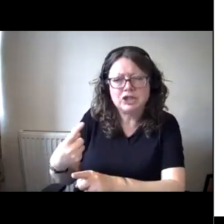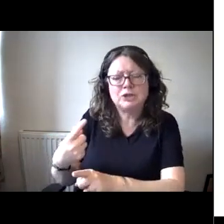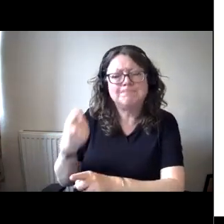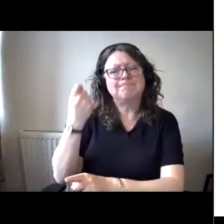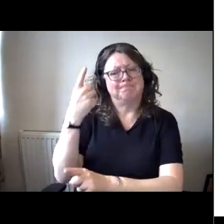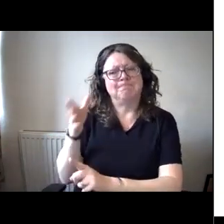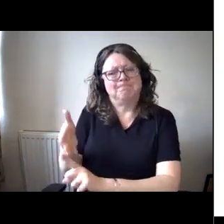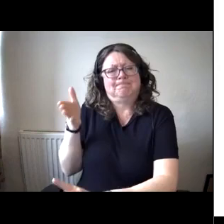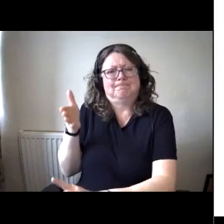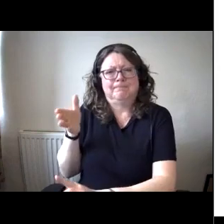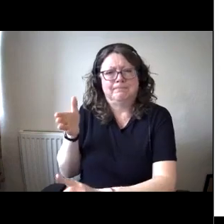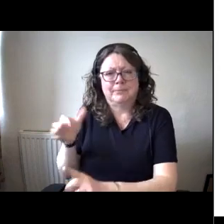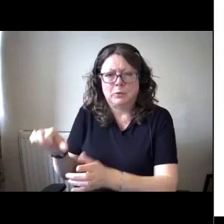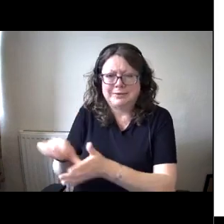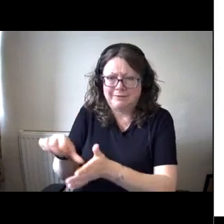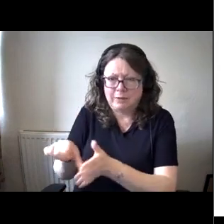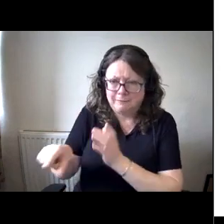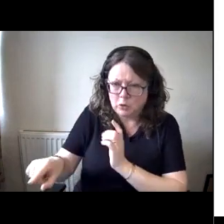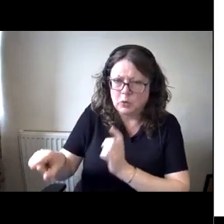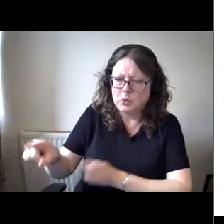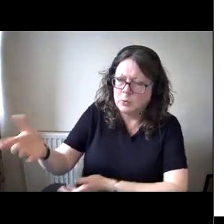feeling and exploring it a bit more.